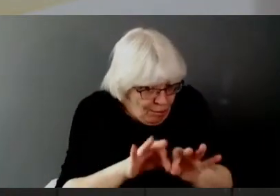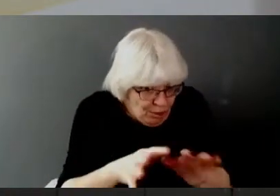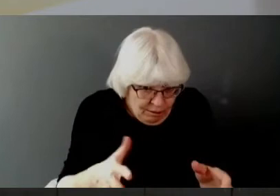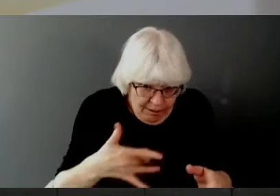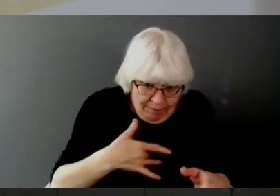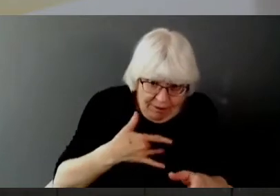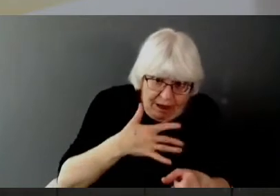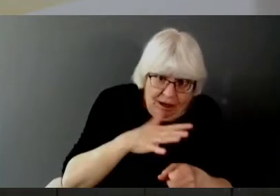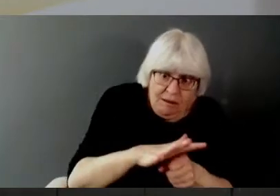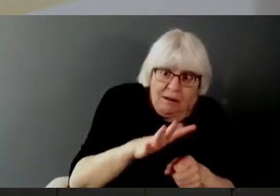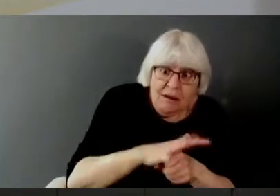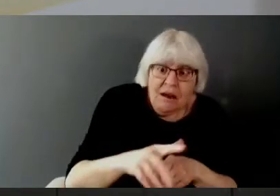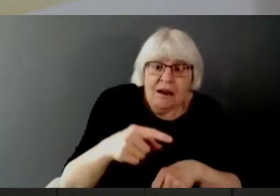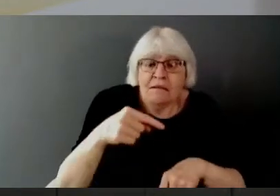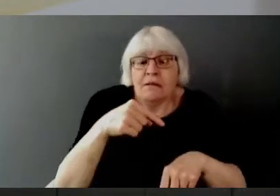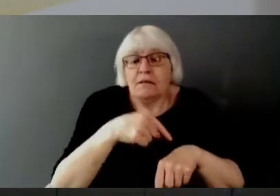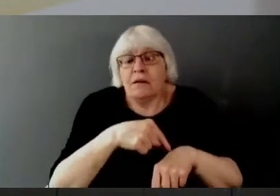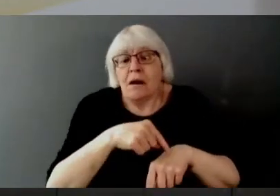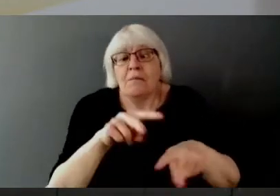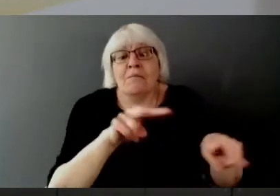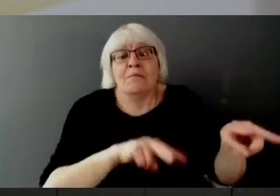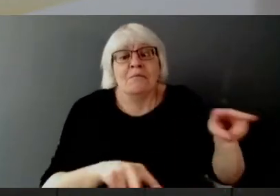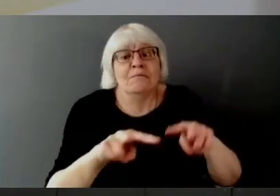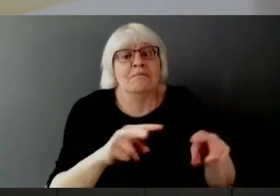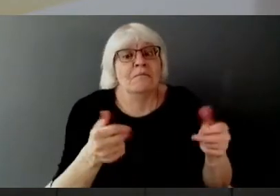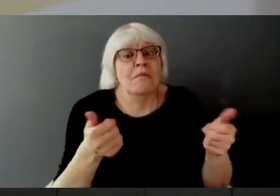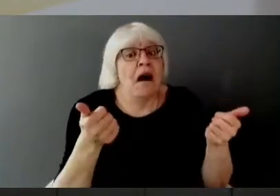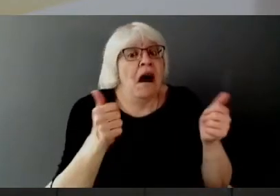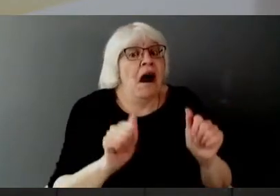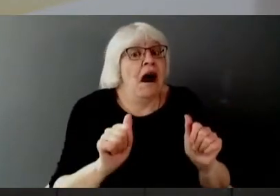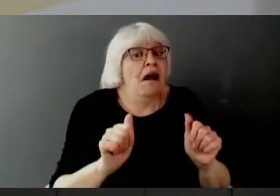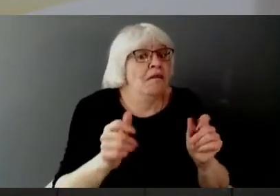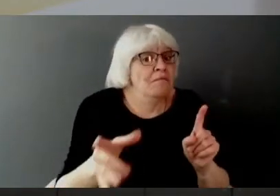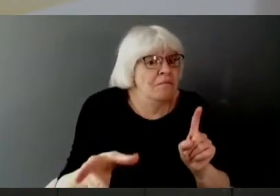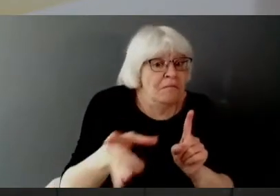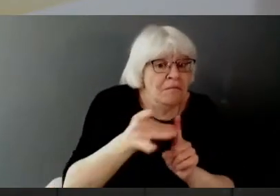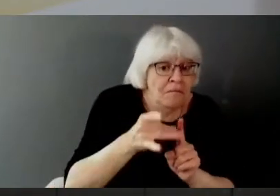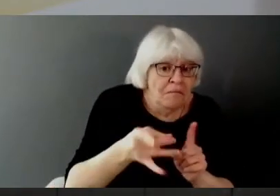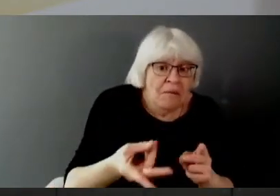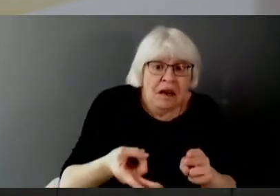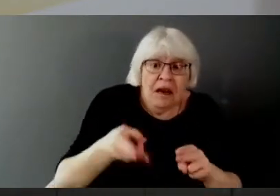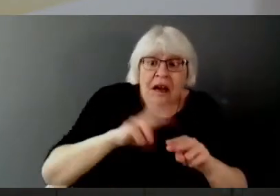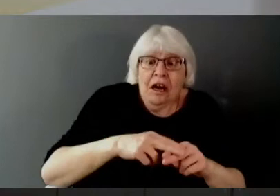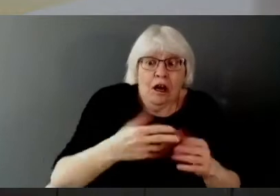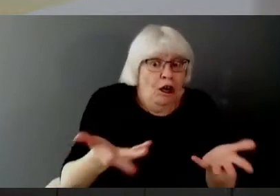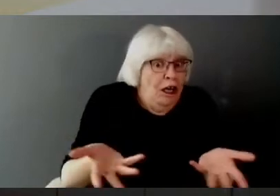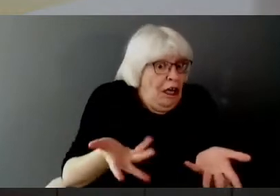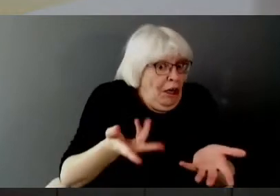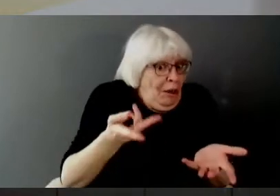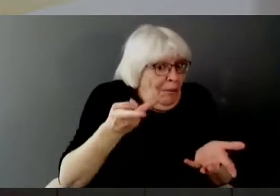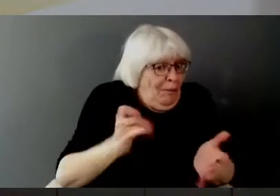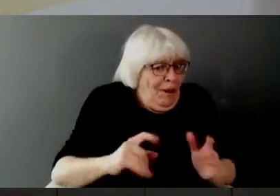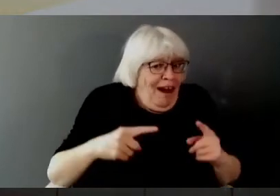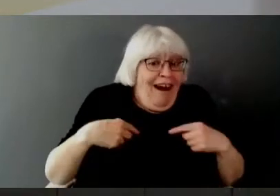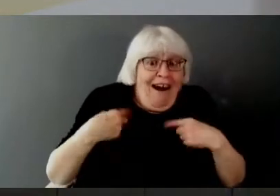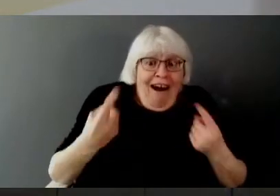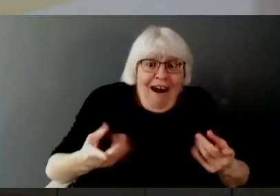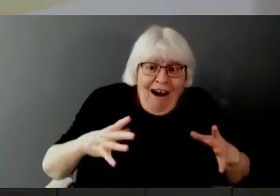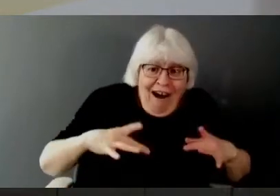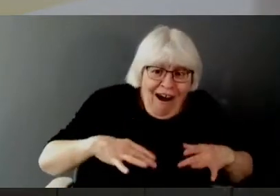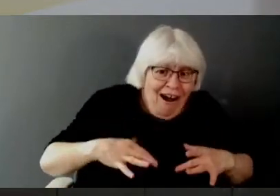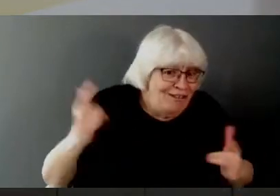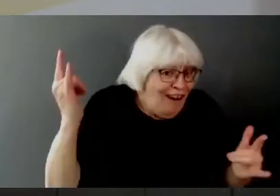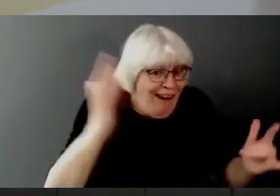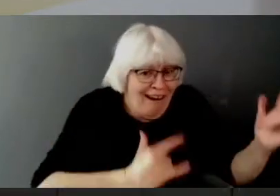any increase in cases that we've noticed here following holiday travel,